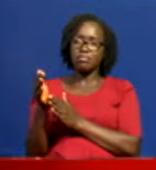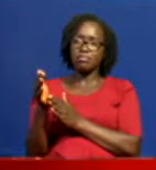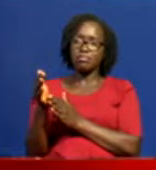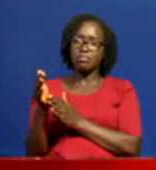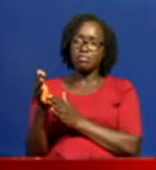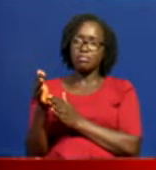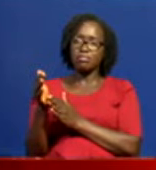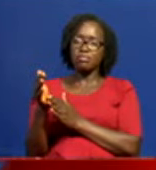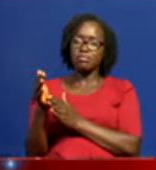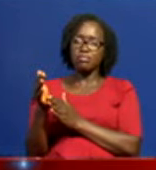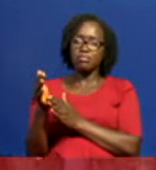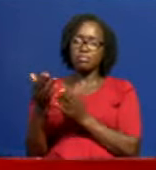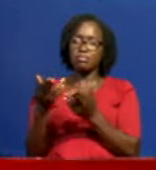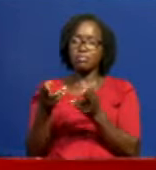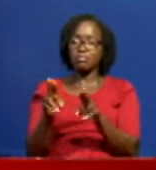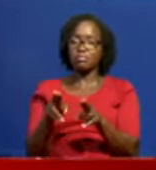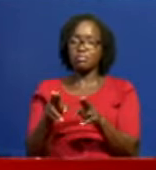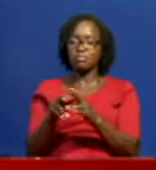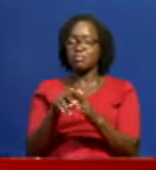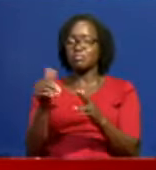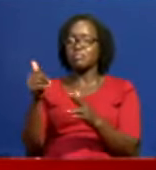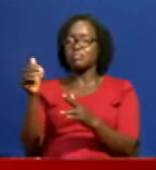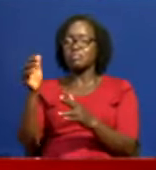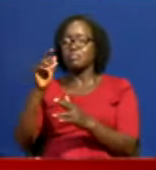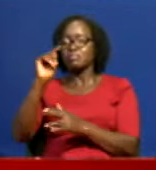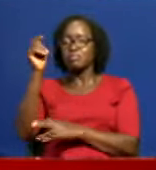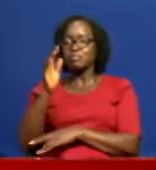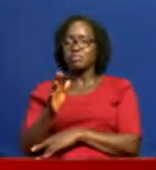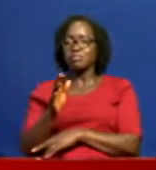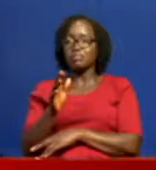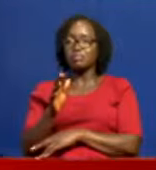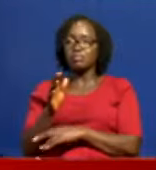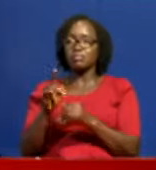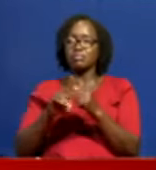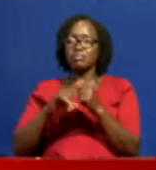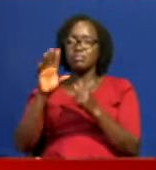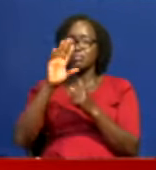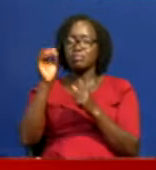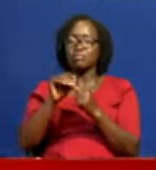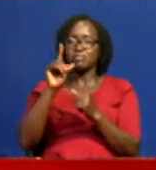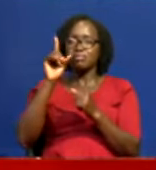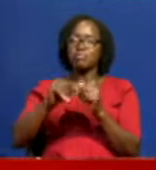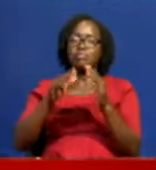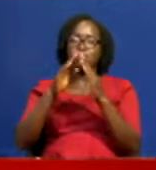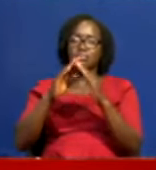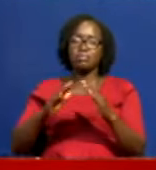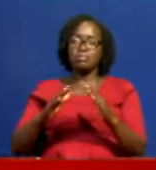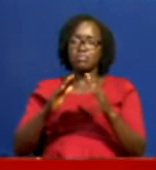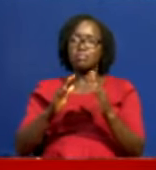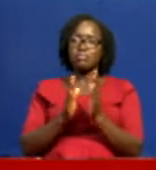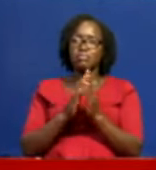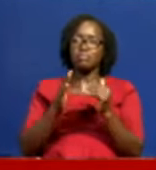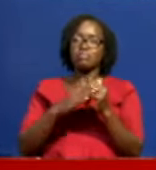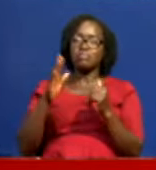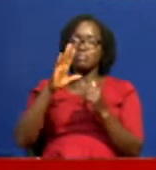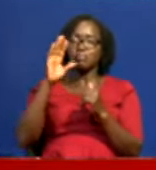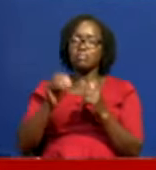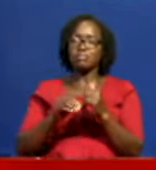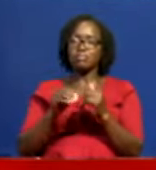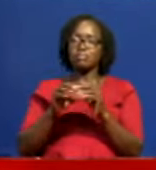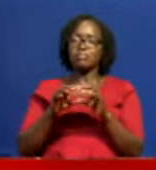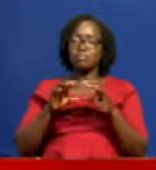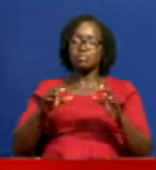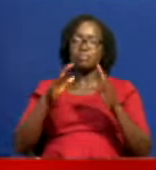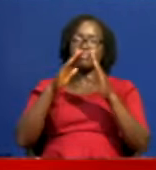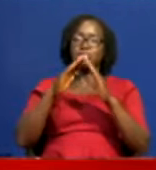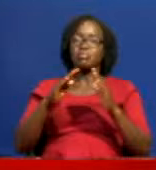That will be the case for other Kenyans on our 6% affordable housing and 9% market